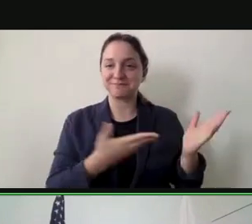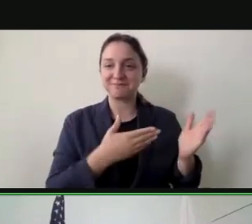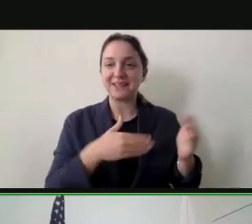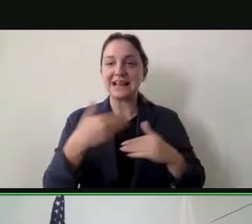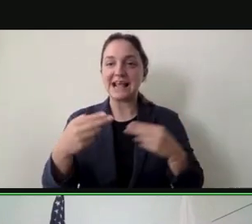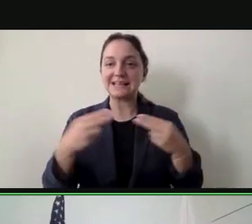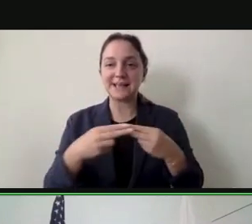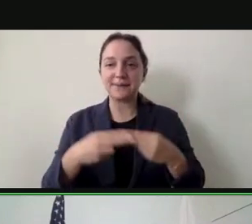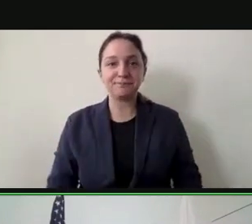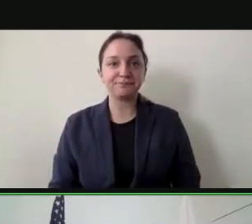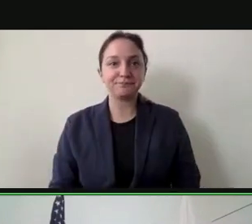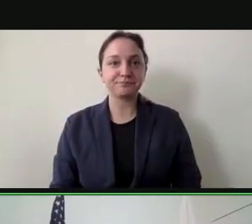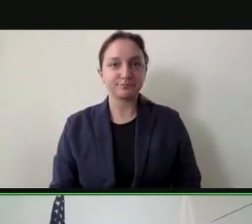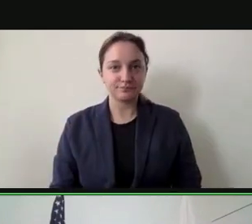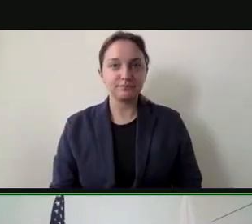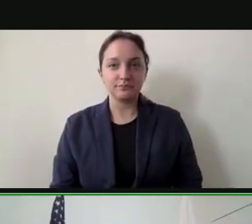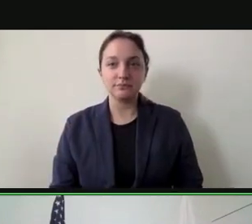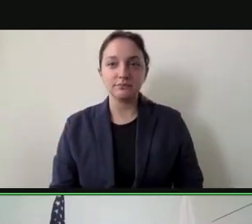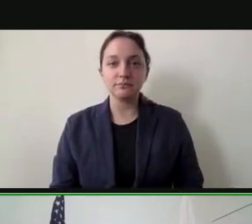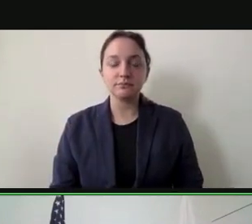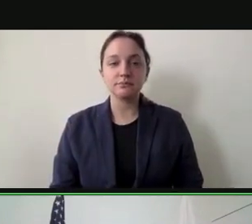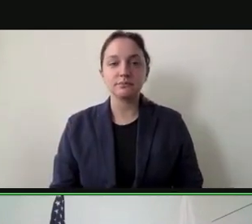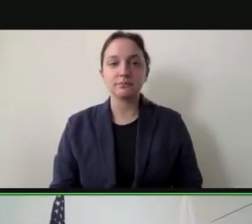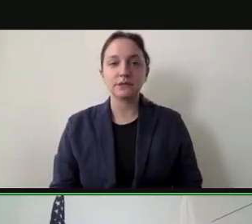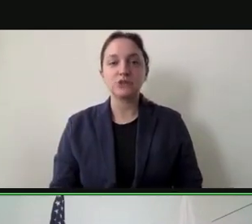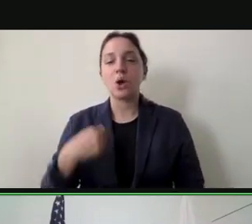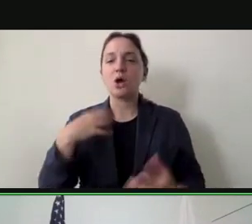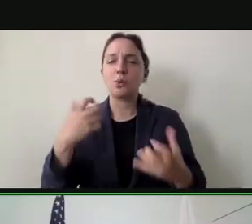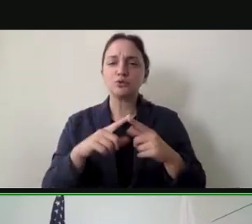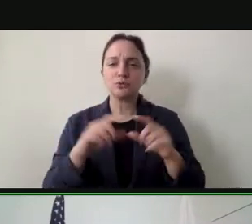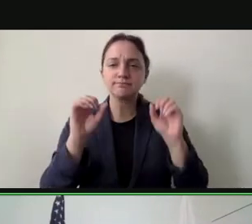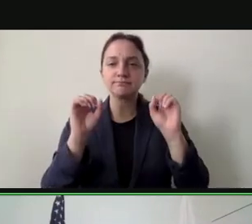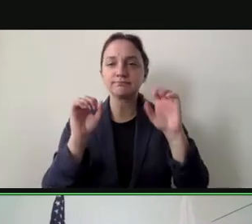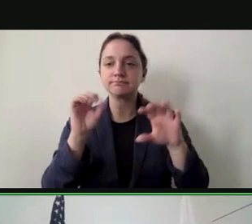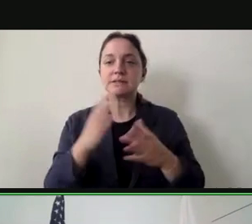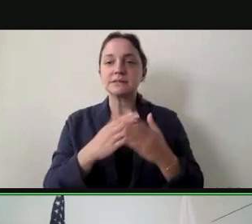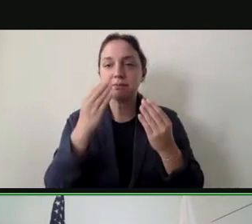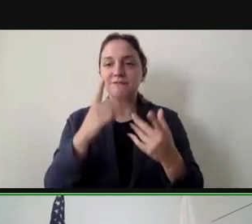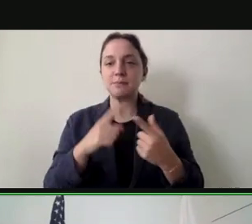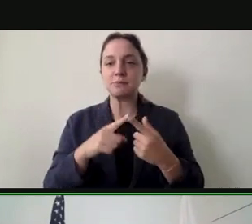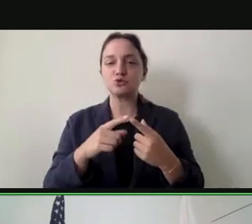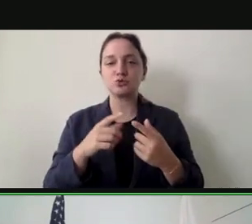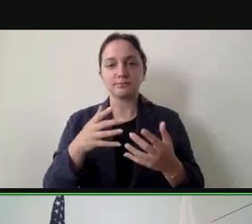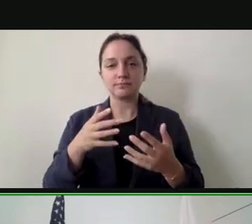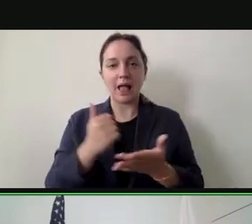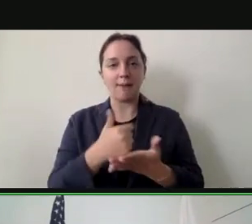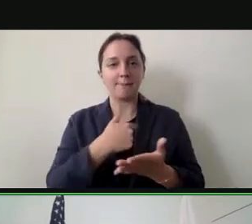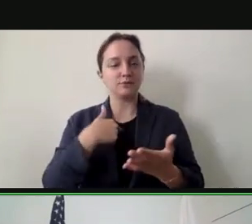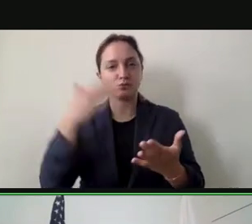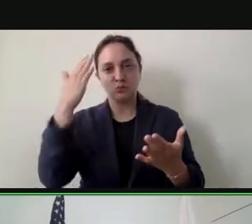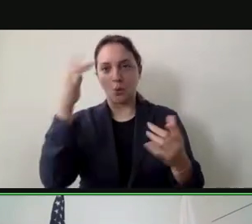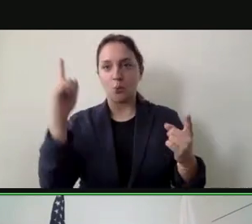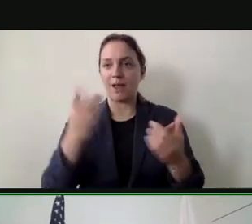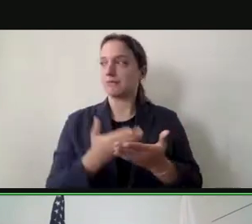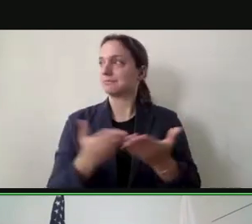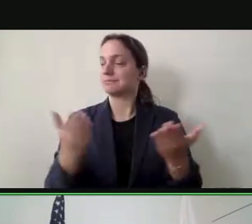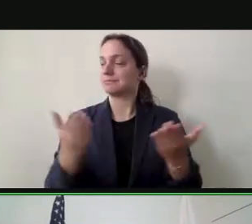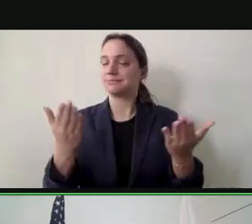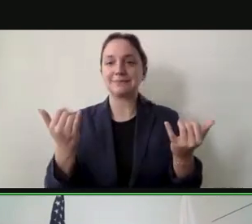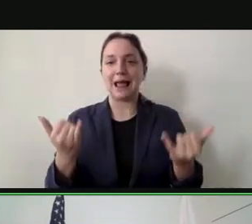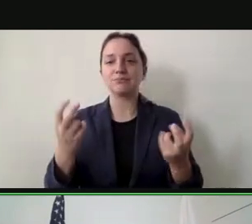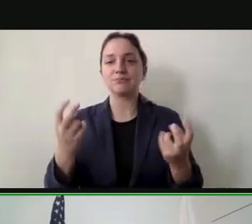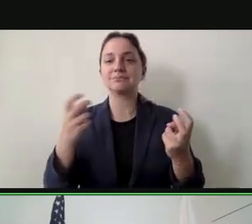noted, a couple slides up front just to ground us. One is, who we are and what we do. So